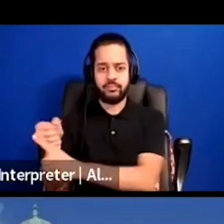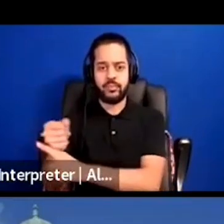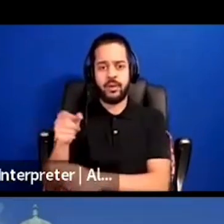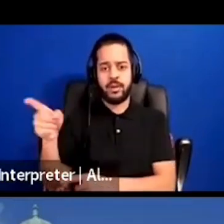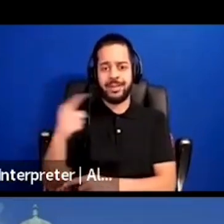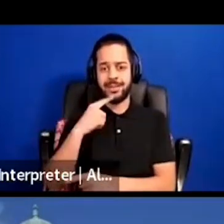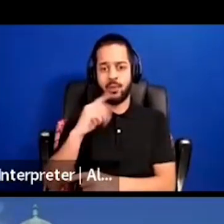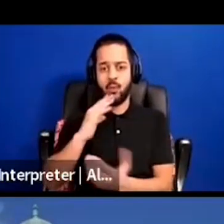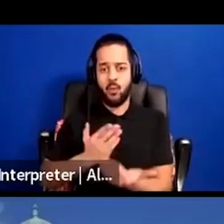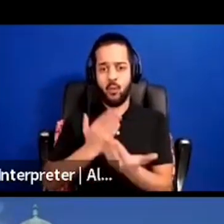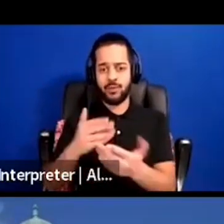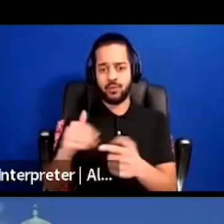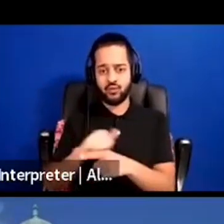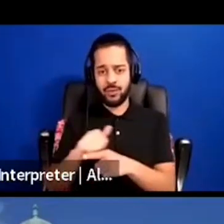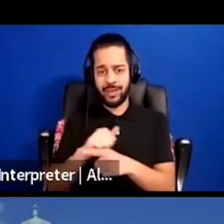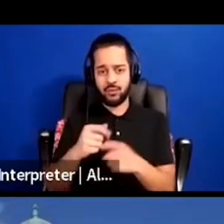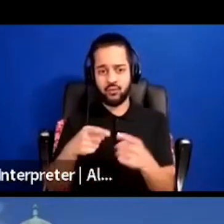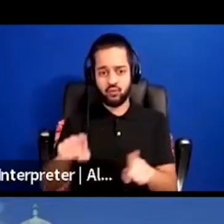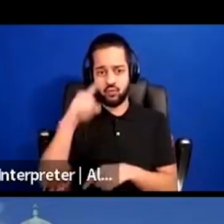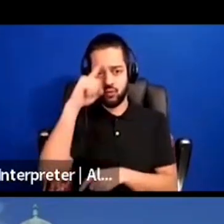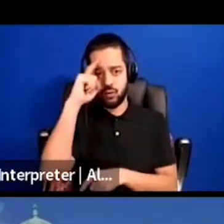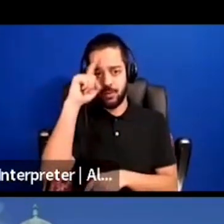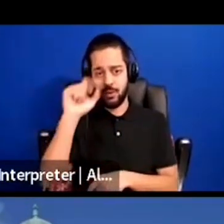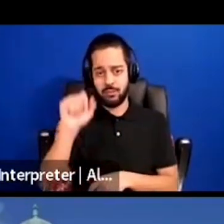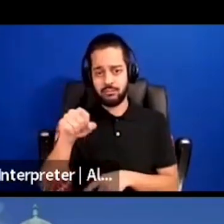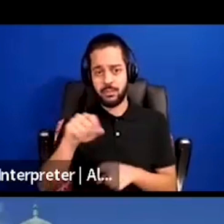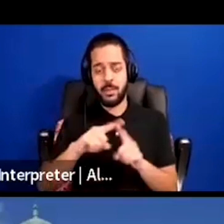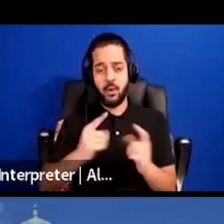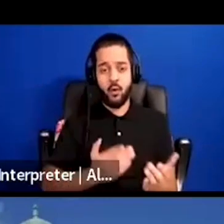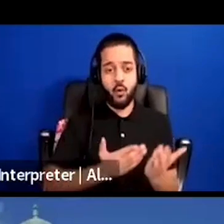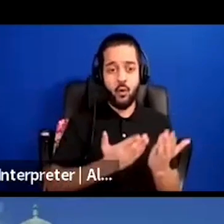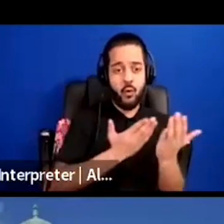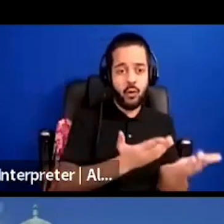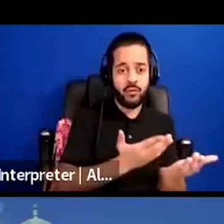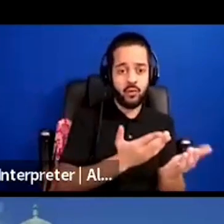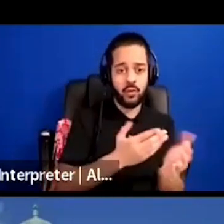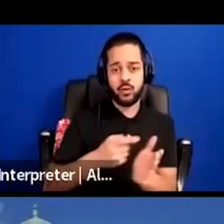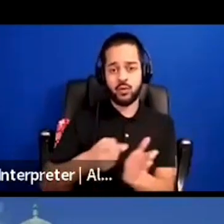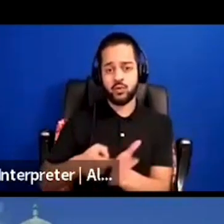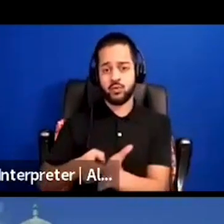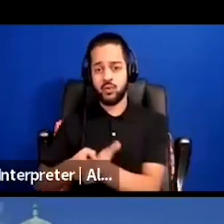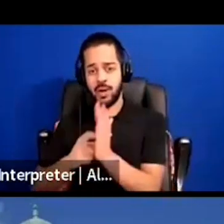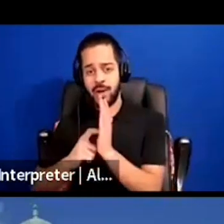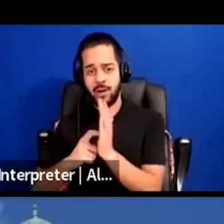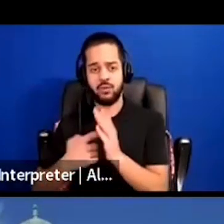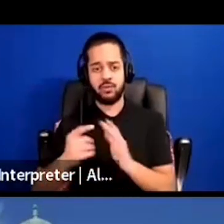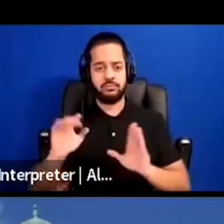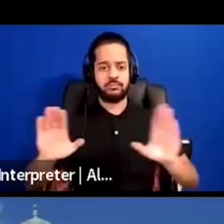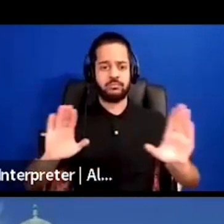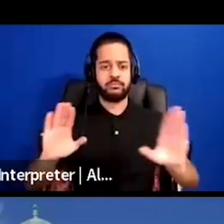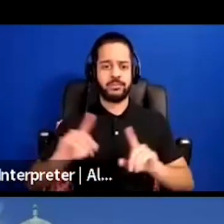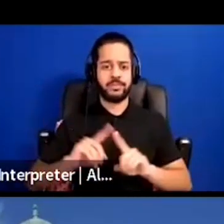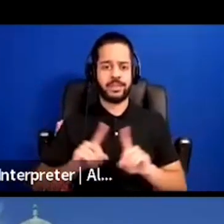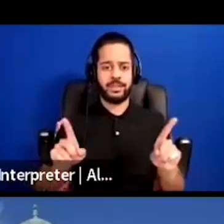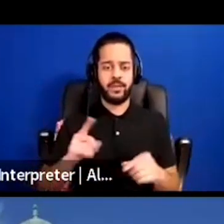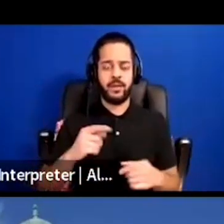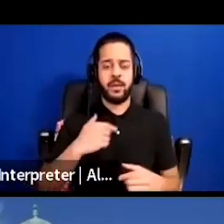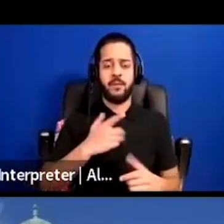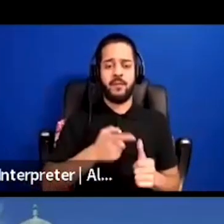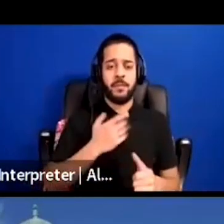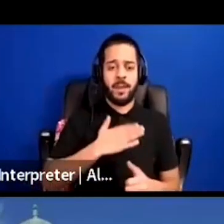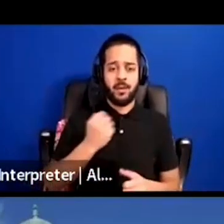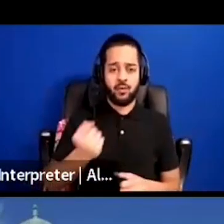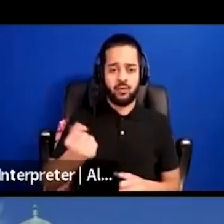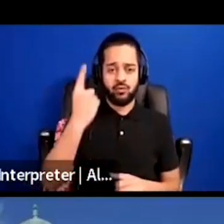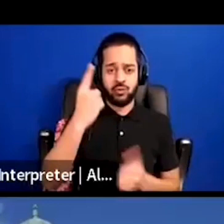training throughout the summer, but offering it and requiring it are two different things. And so my understanding is that you